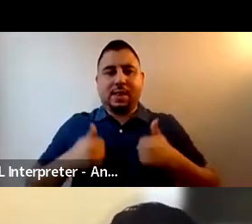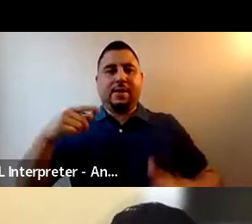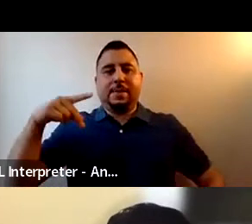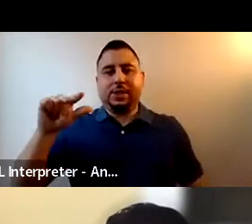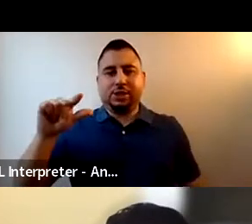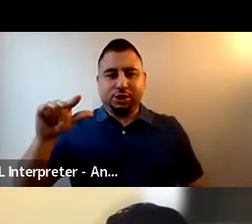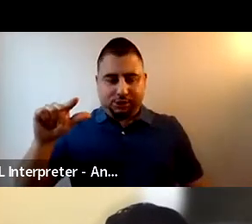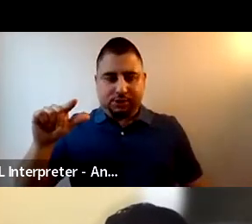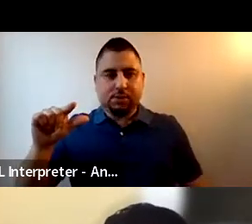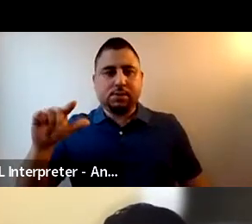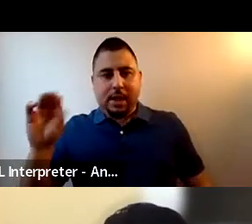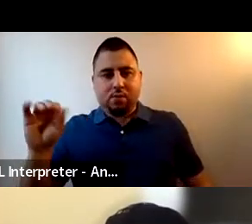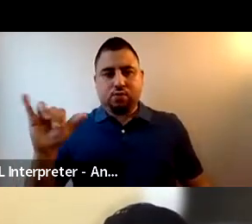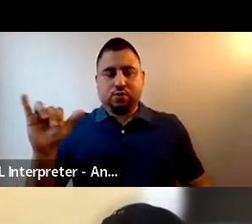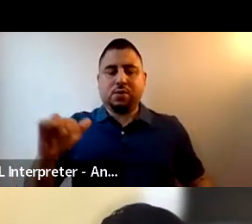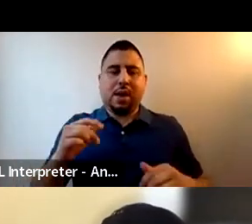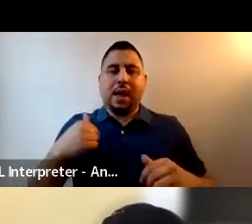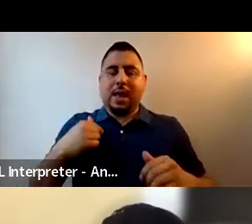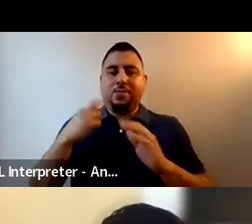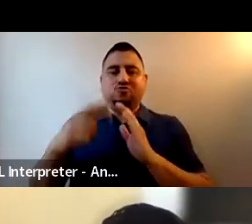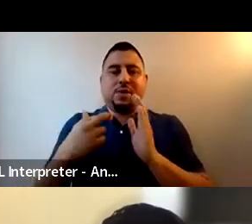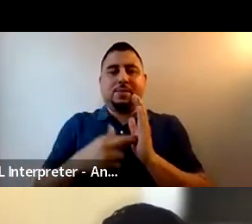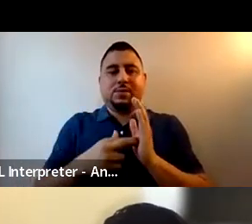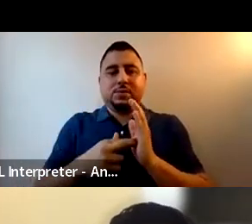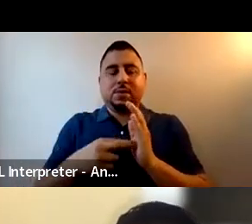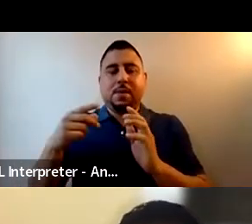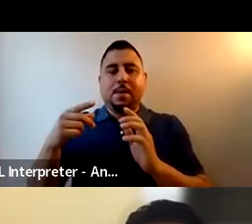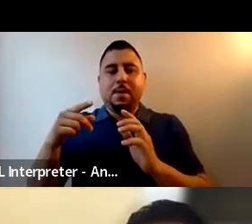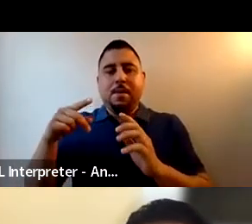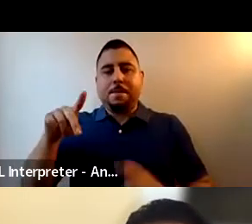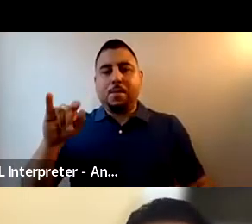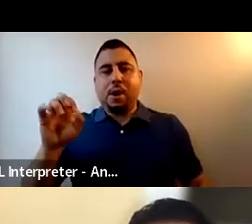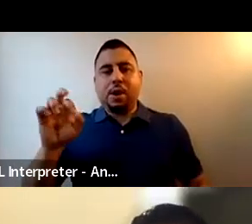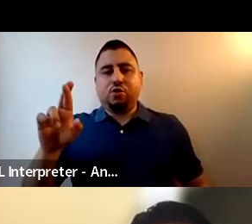Prince George's. I'm here to speak on behalf of Pointer Ridge Elementary